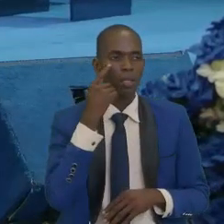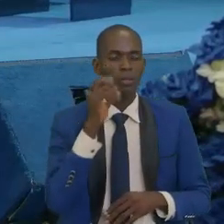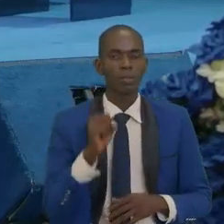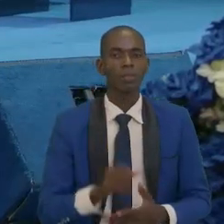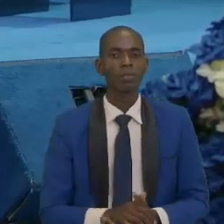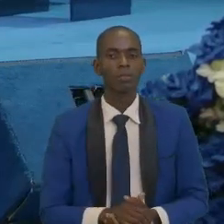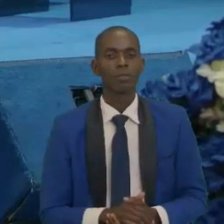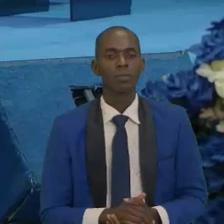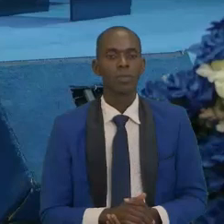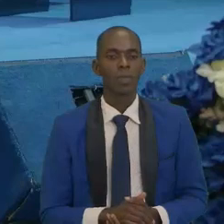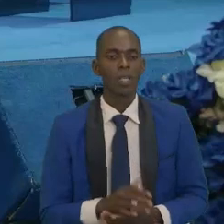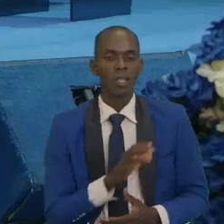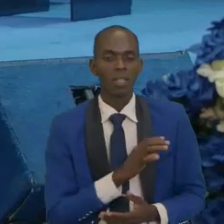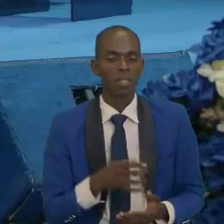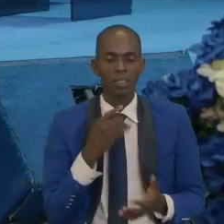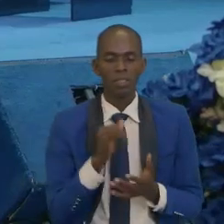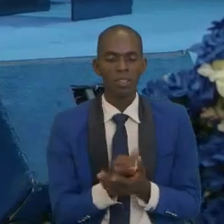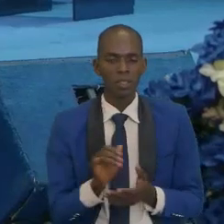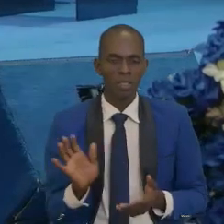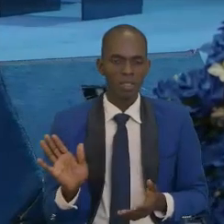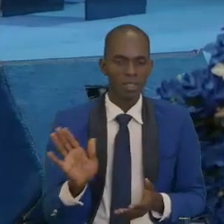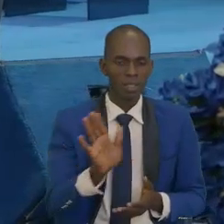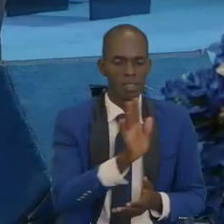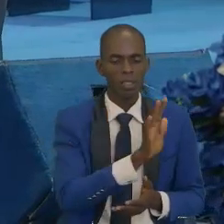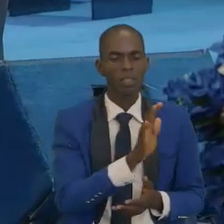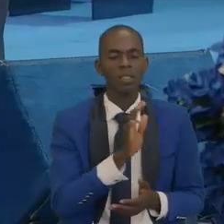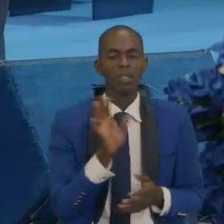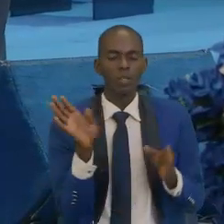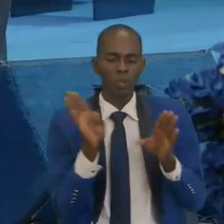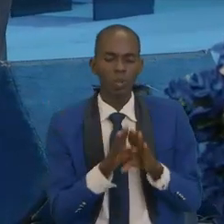He said they closed their eyes.